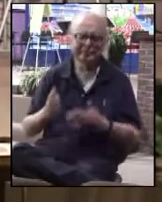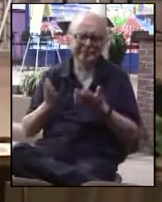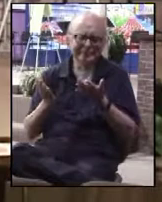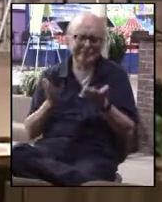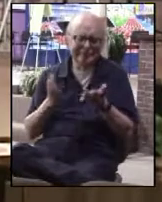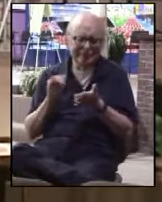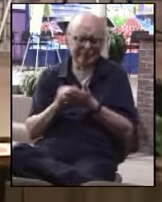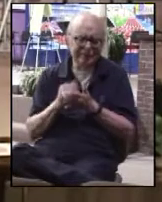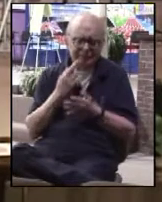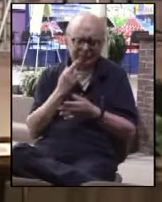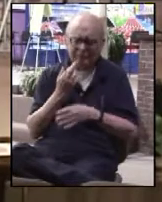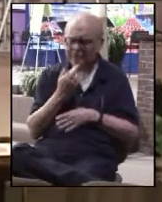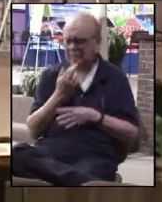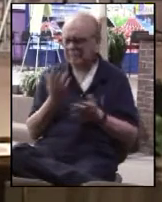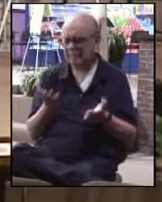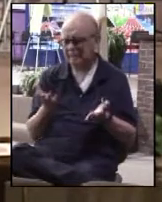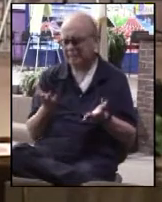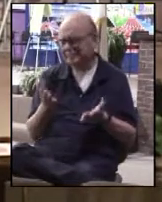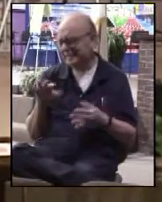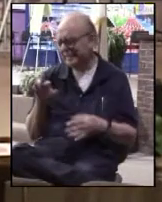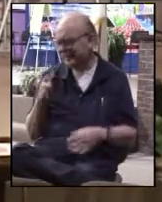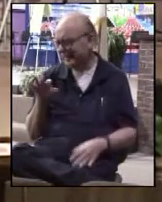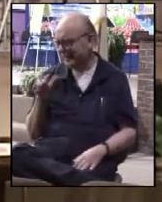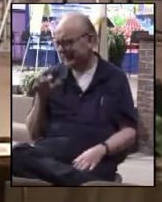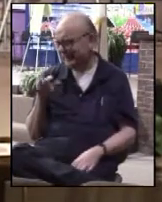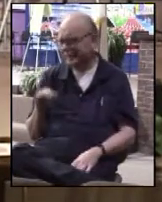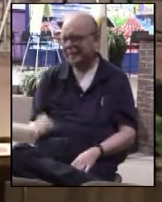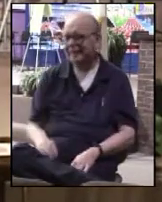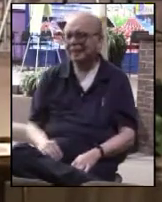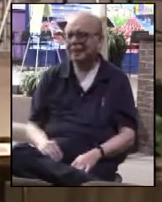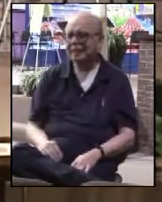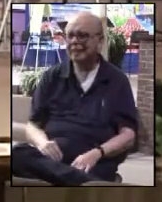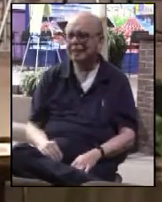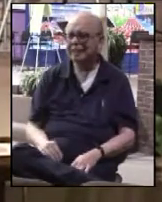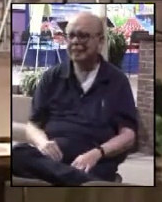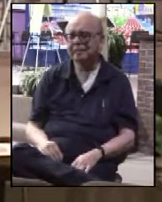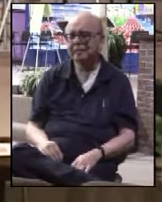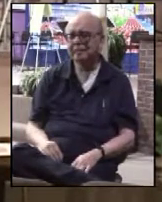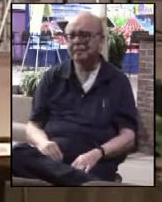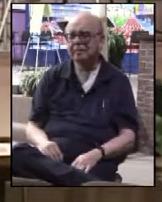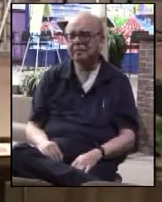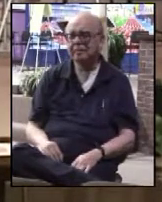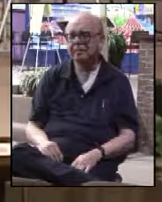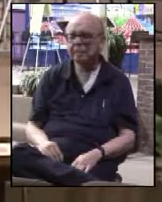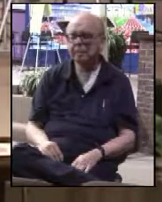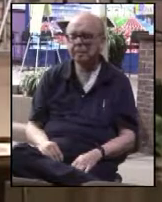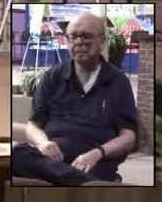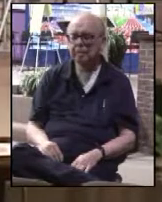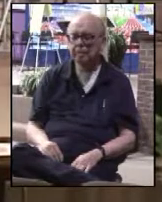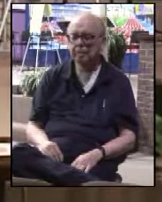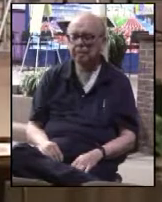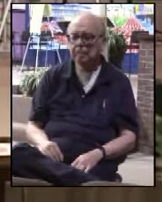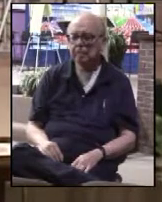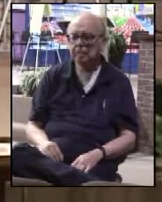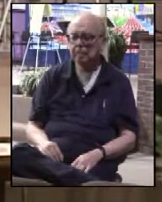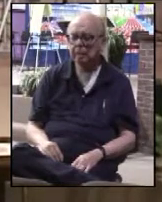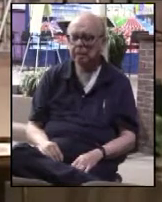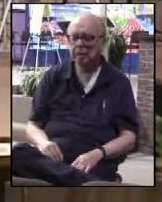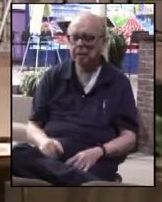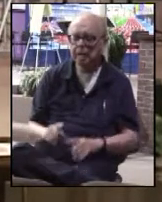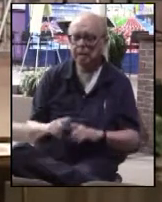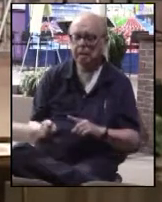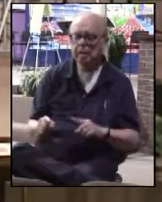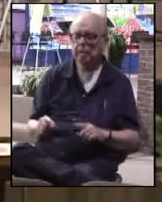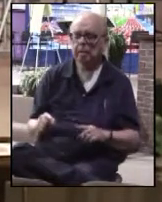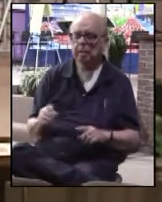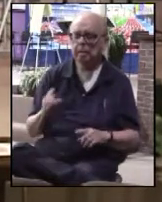so so but